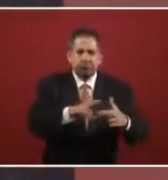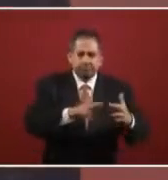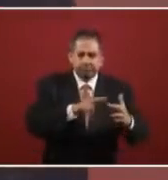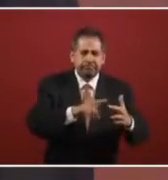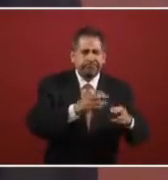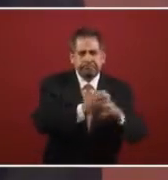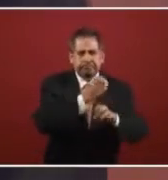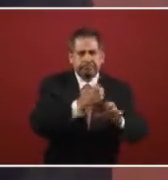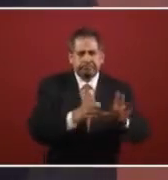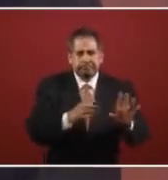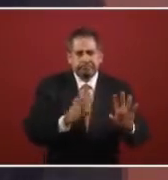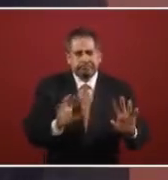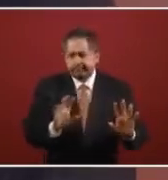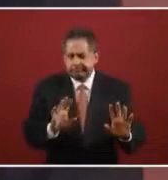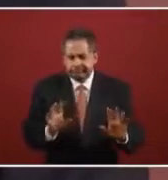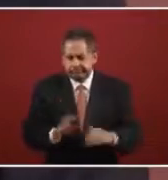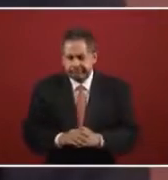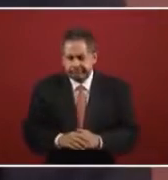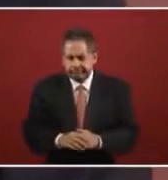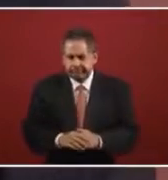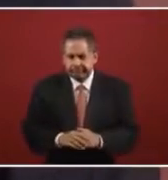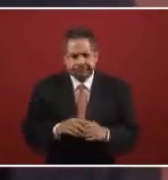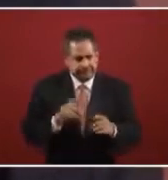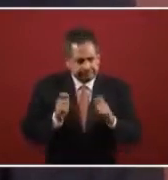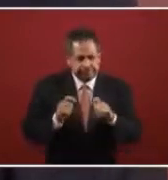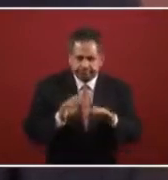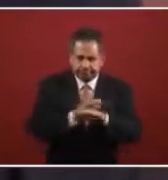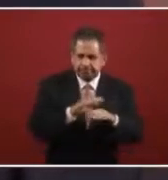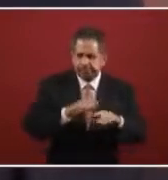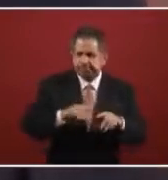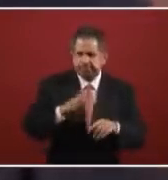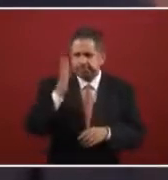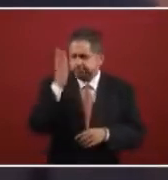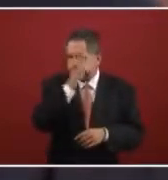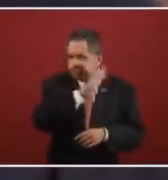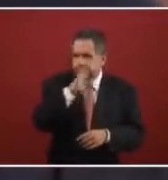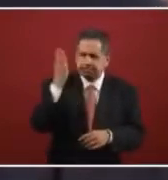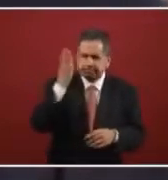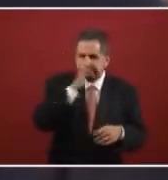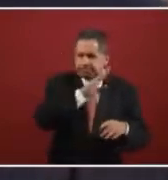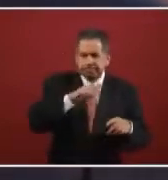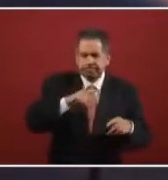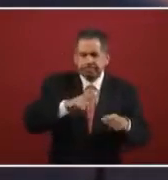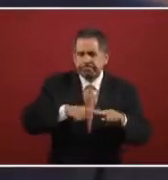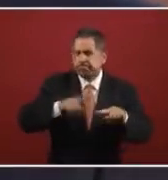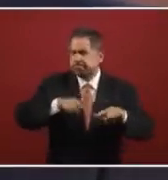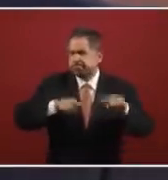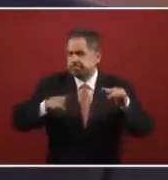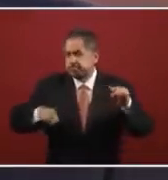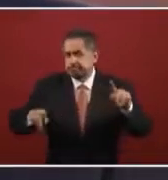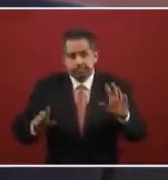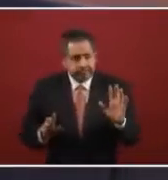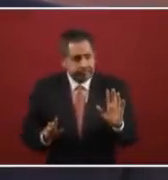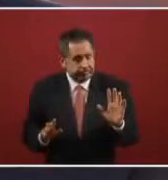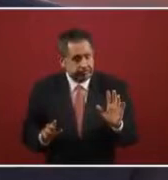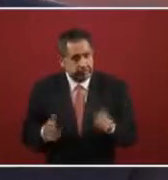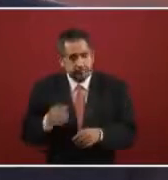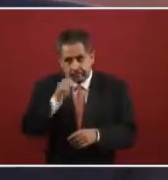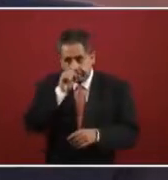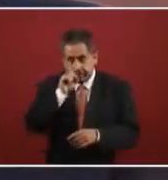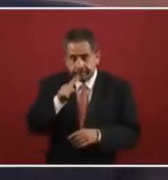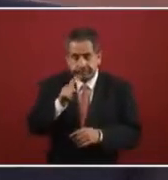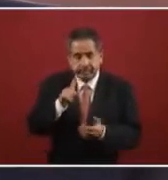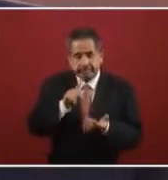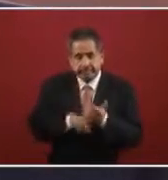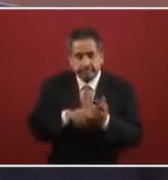and regions estados. and spots Todo esto es cambiante. and states. All of these are Y changing. además And entender besides that, you need to